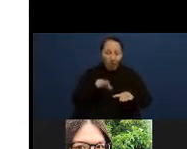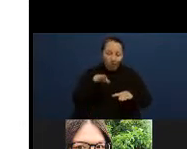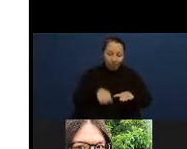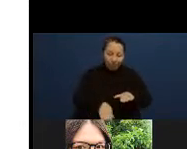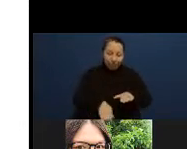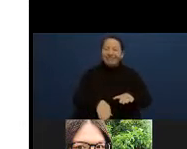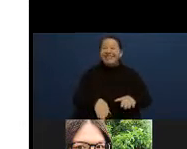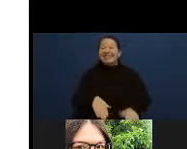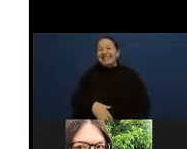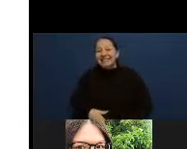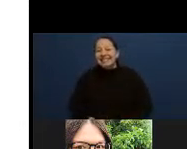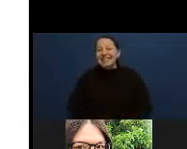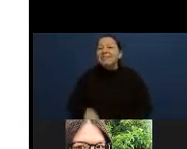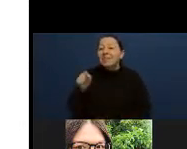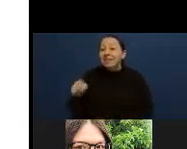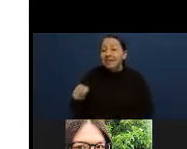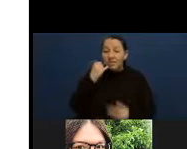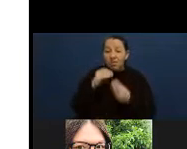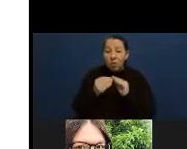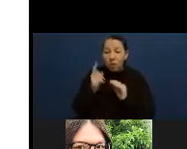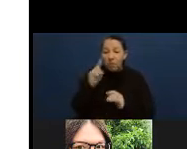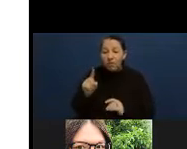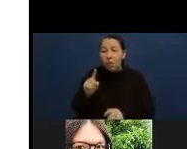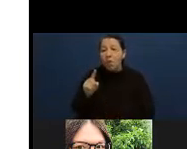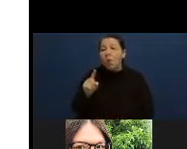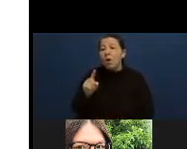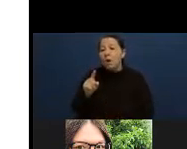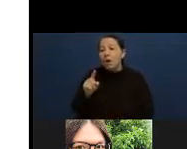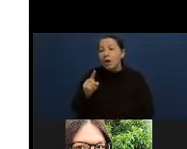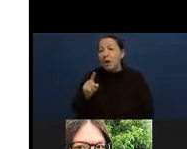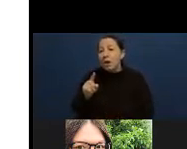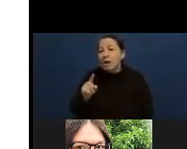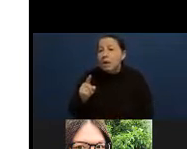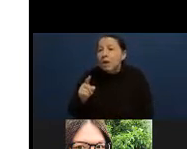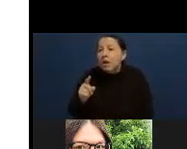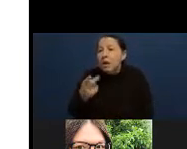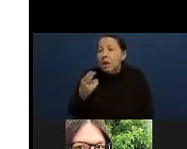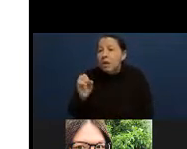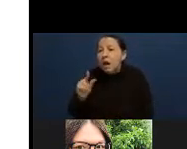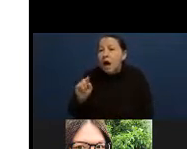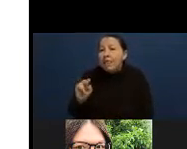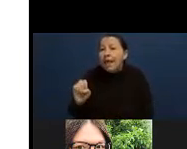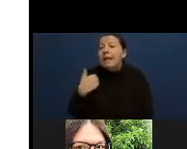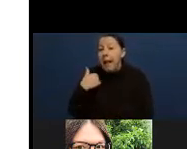This is a number for Strong Helps Native Hotline. They also have a chat feature as